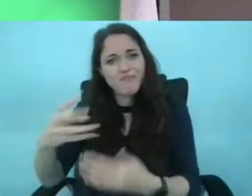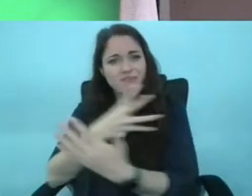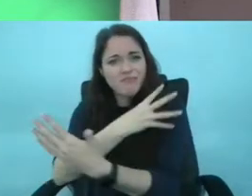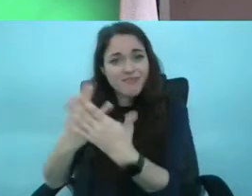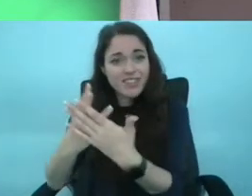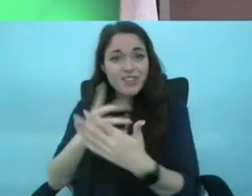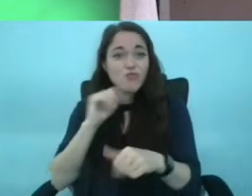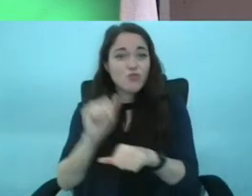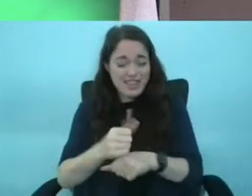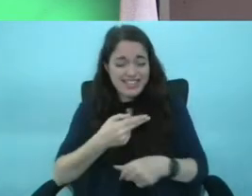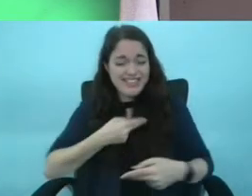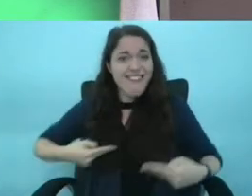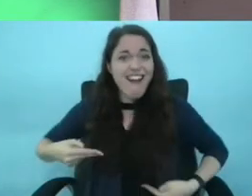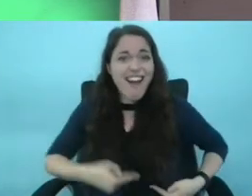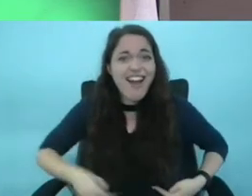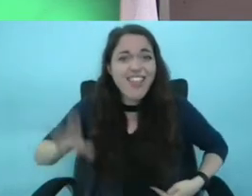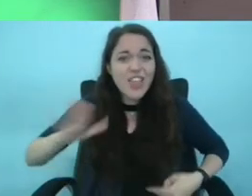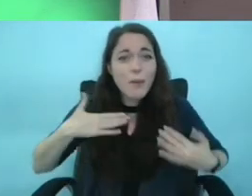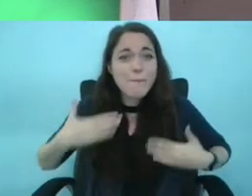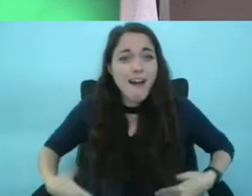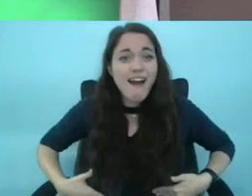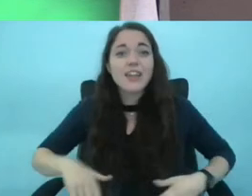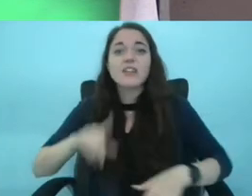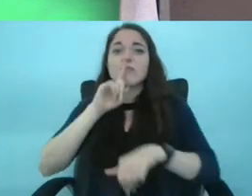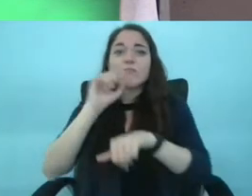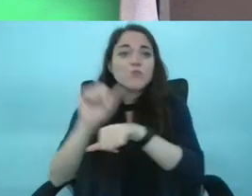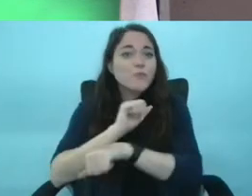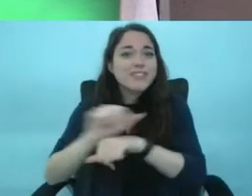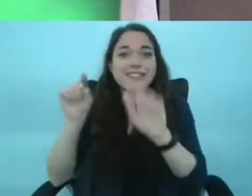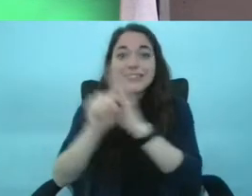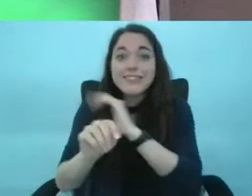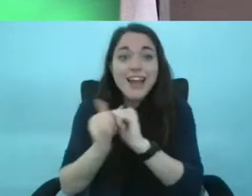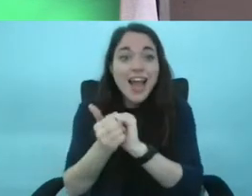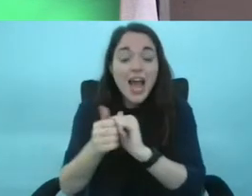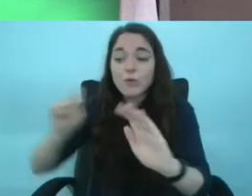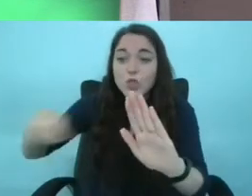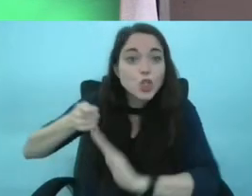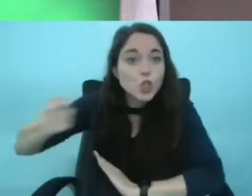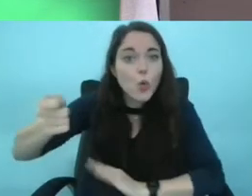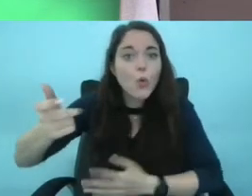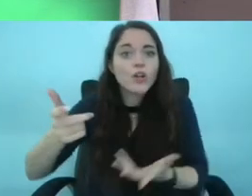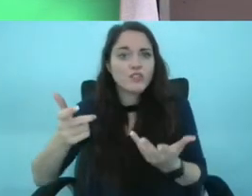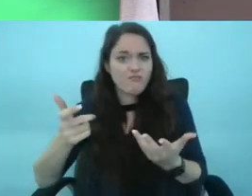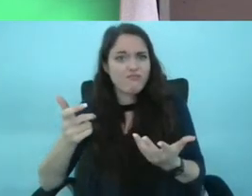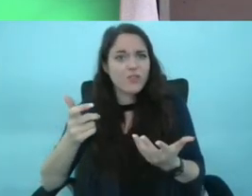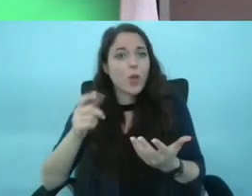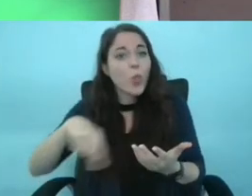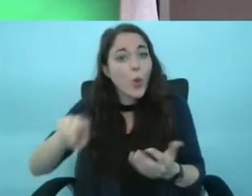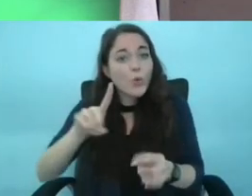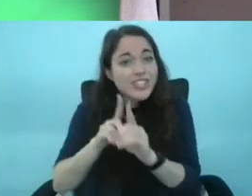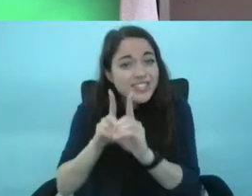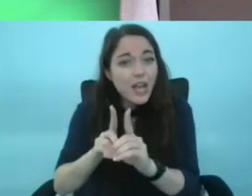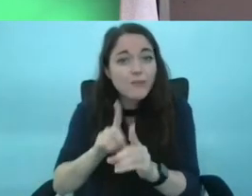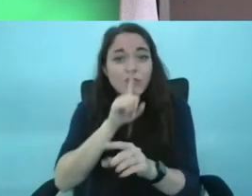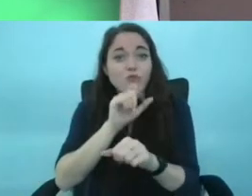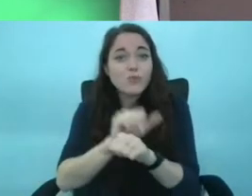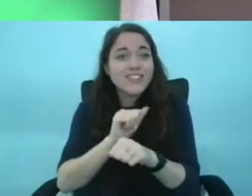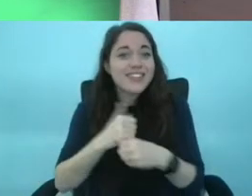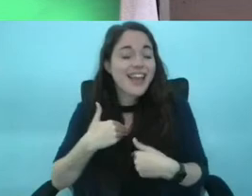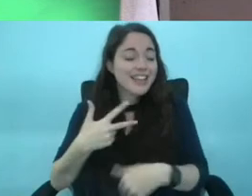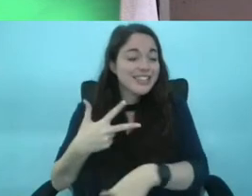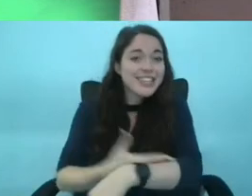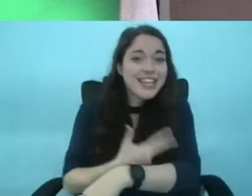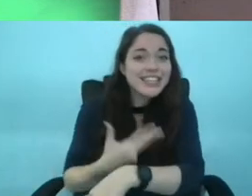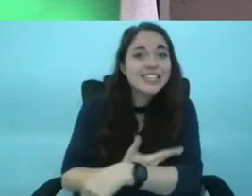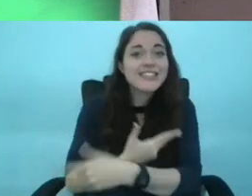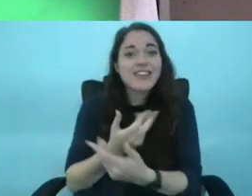they died by being murdered with swords. They went around wearing skins of sheep and goats, needy,